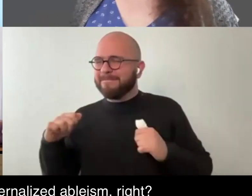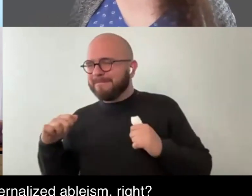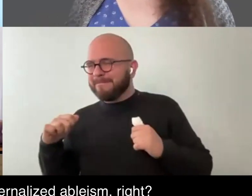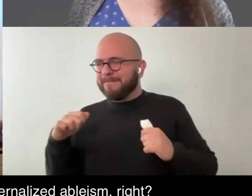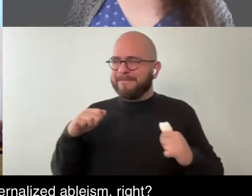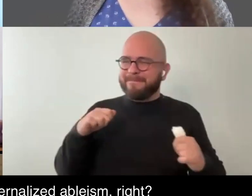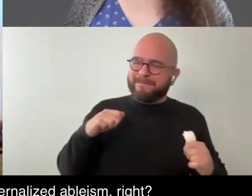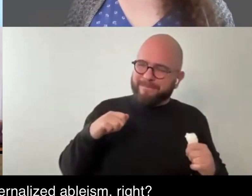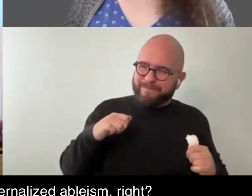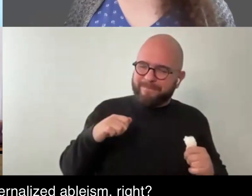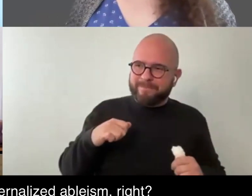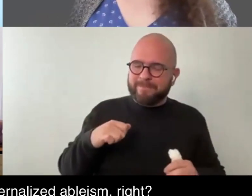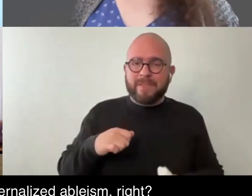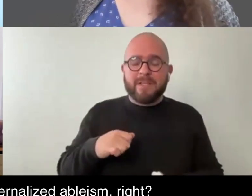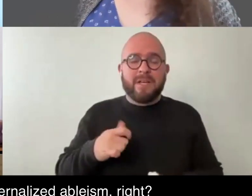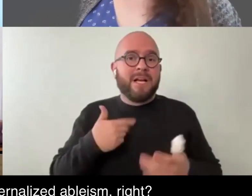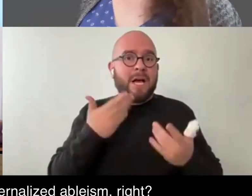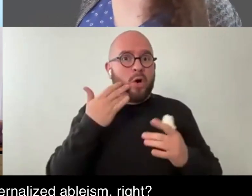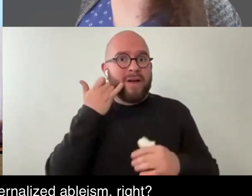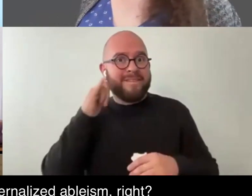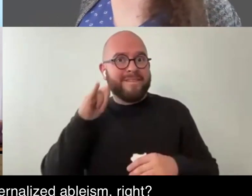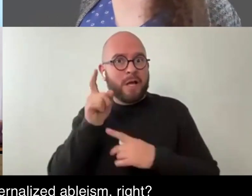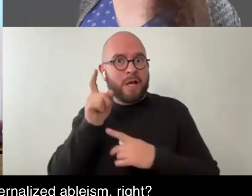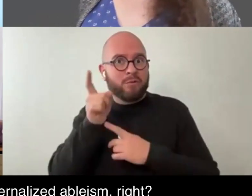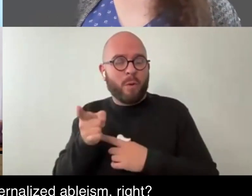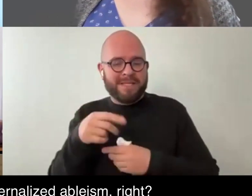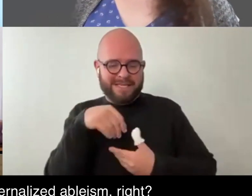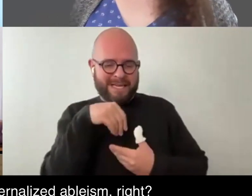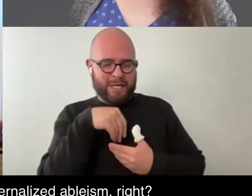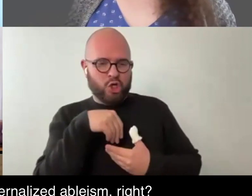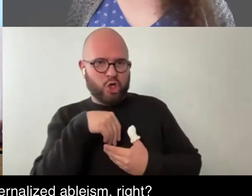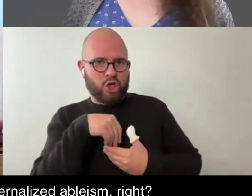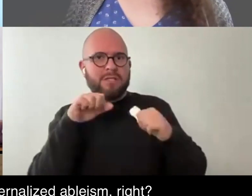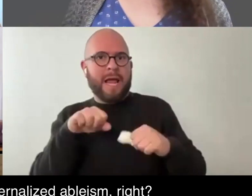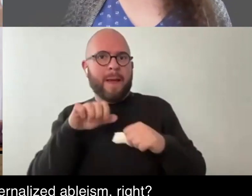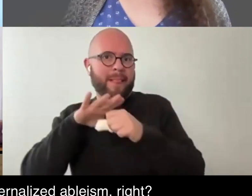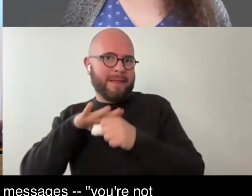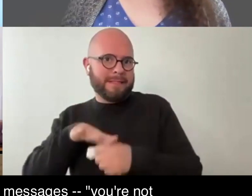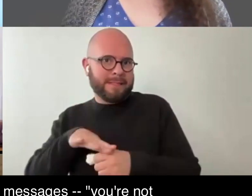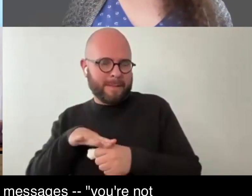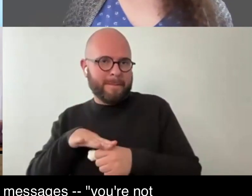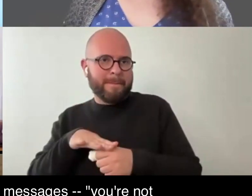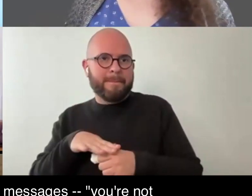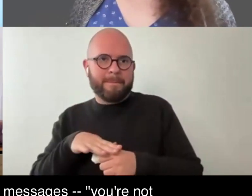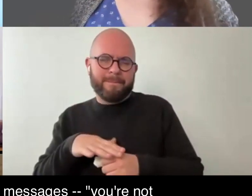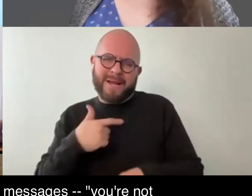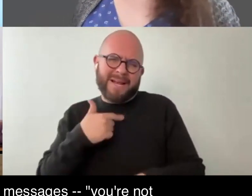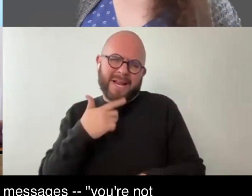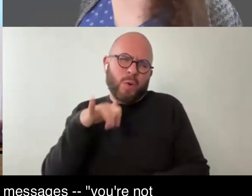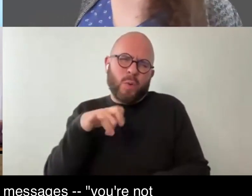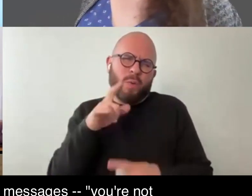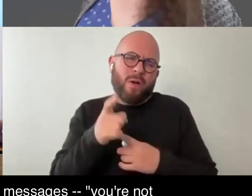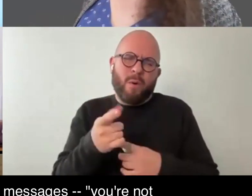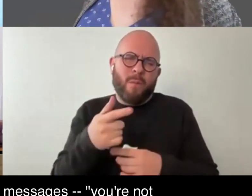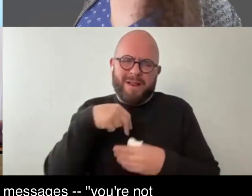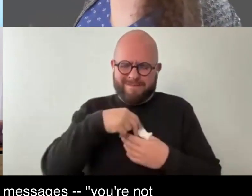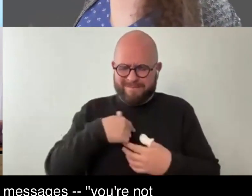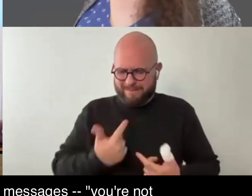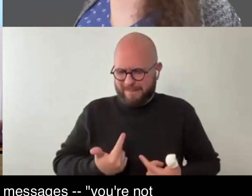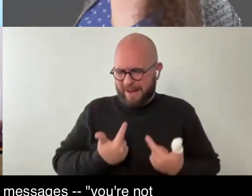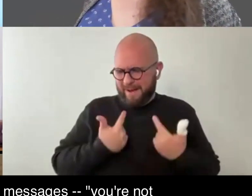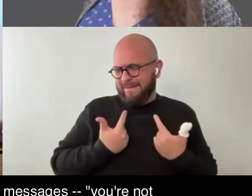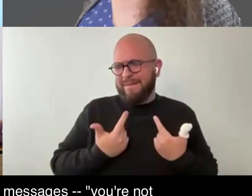of internalized ableism, right? A moment that I know so well in my own life of letting those